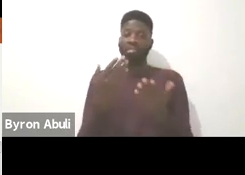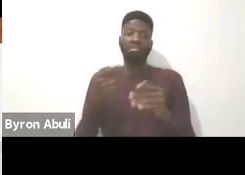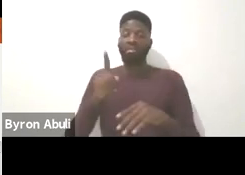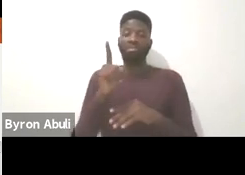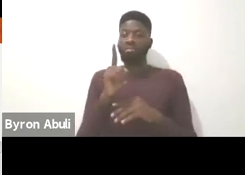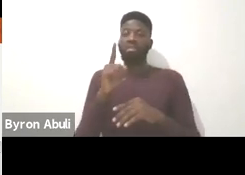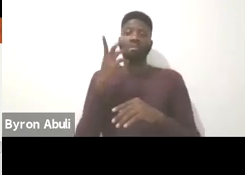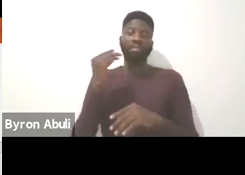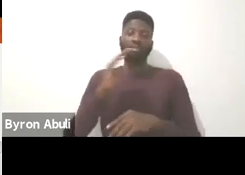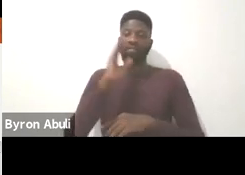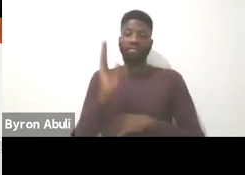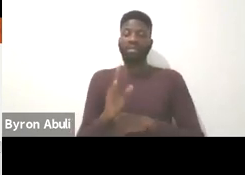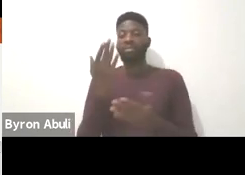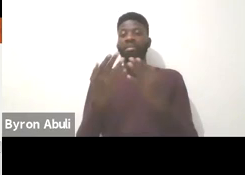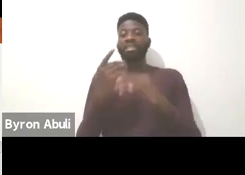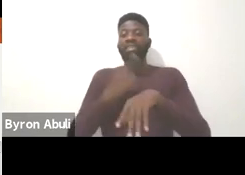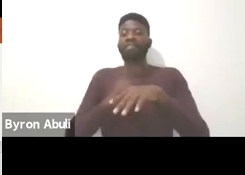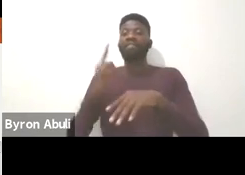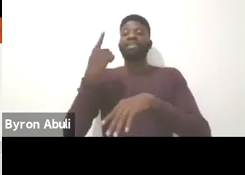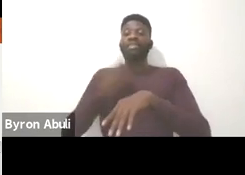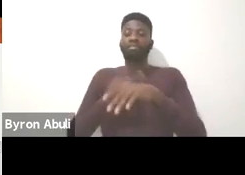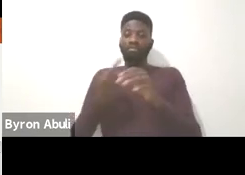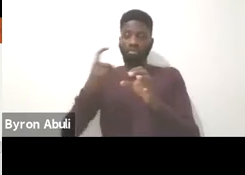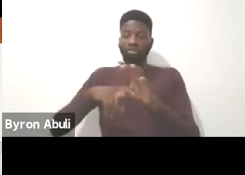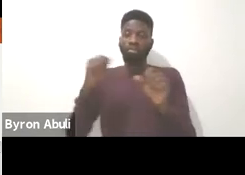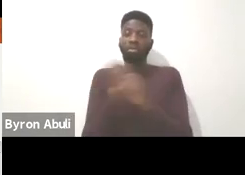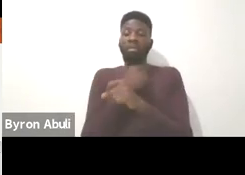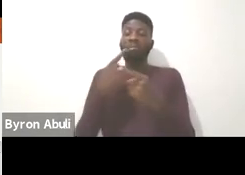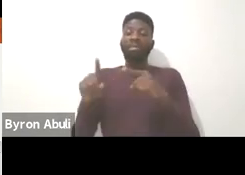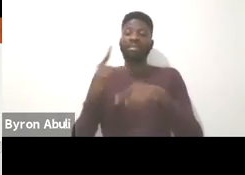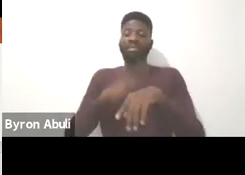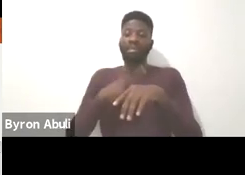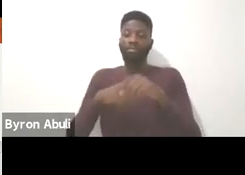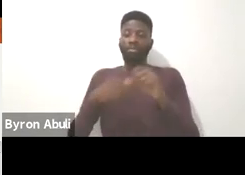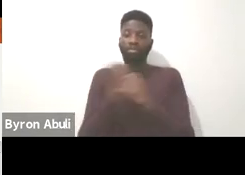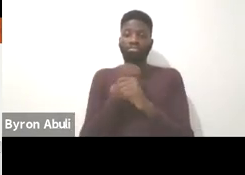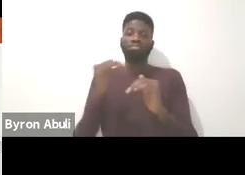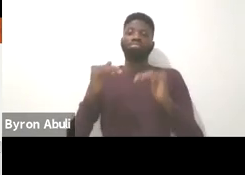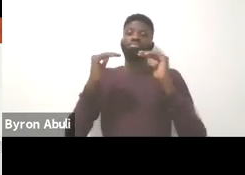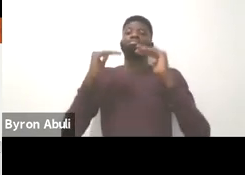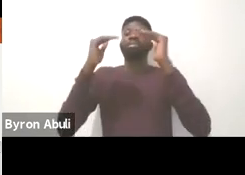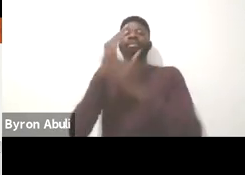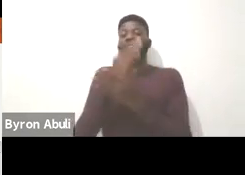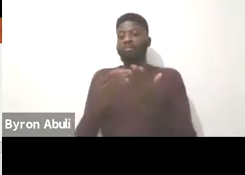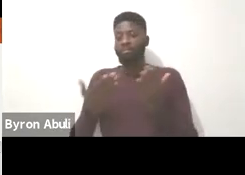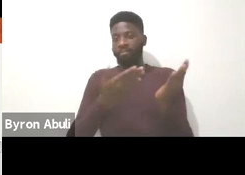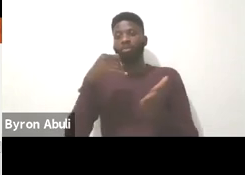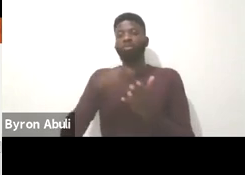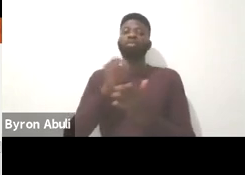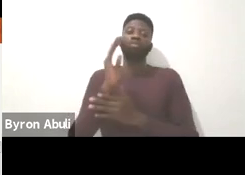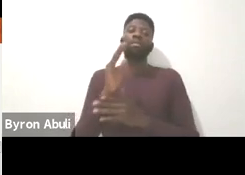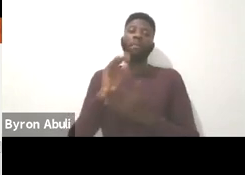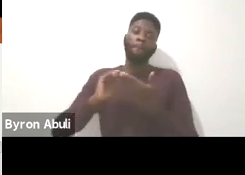for entry-level jobs. But as you grow in your career, you'll have an encounter with some of them. The most